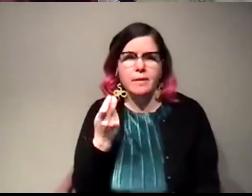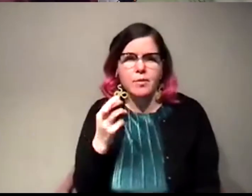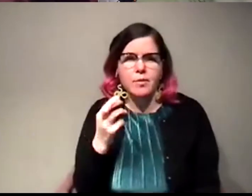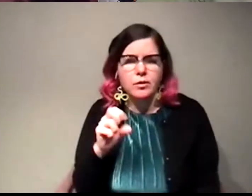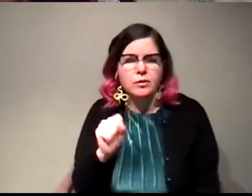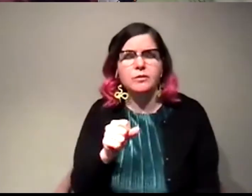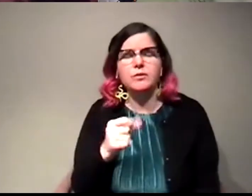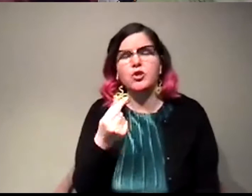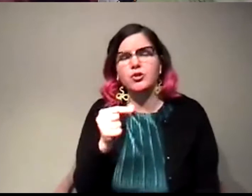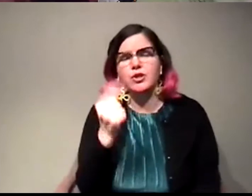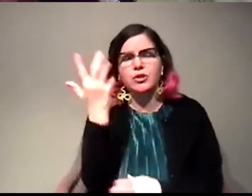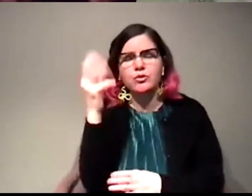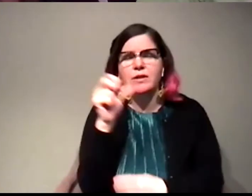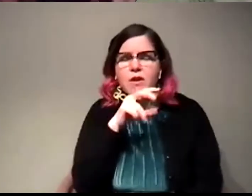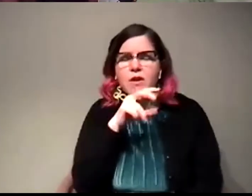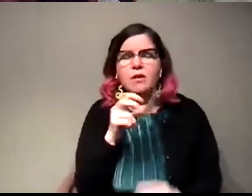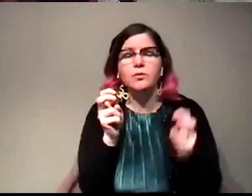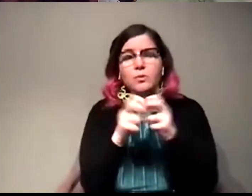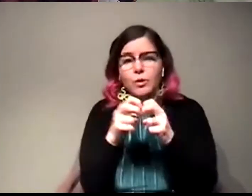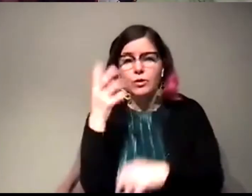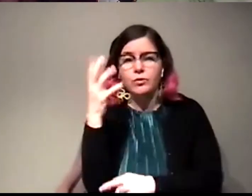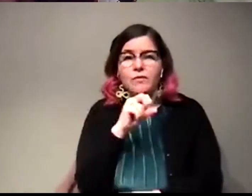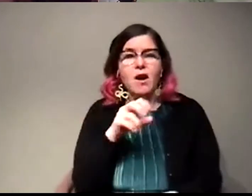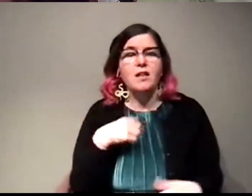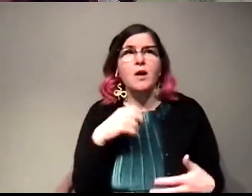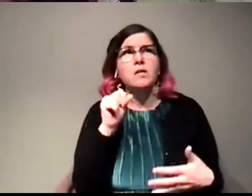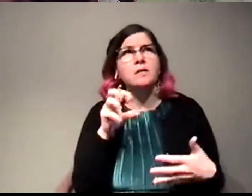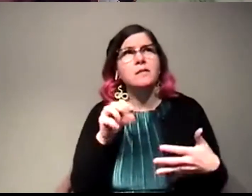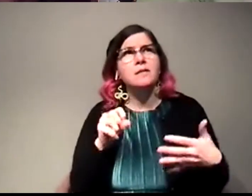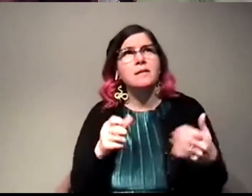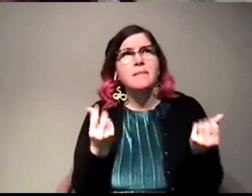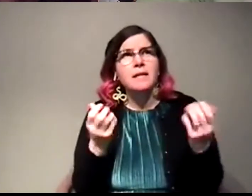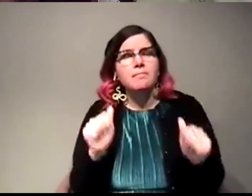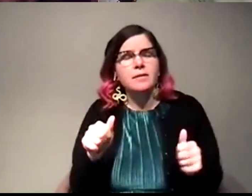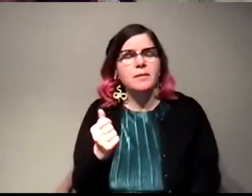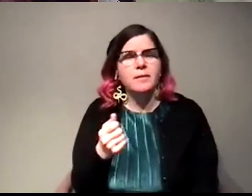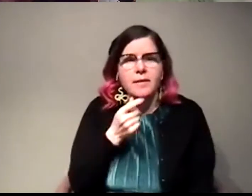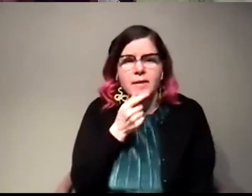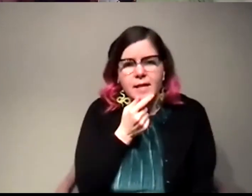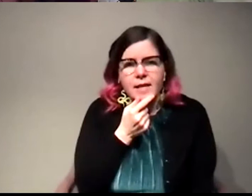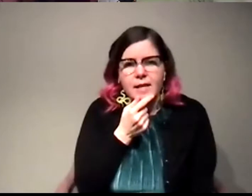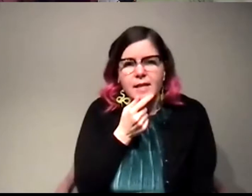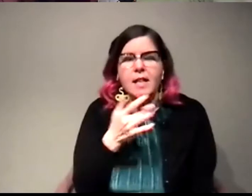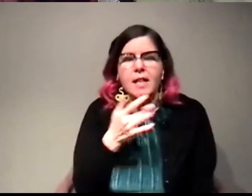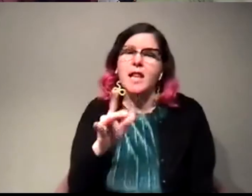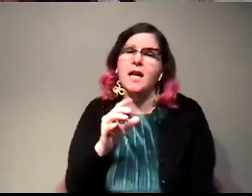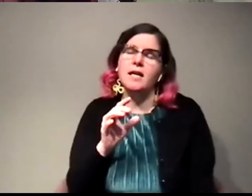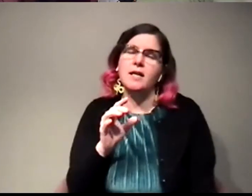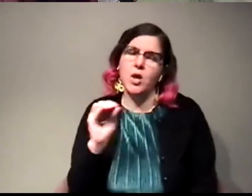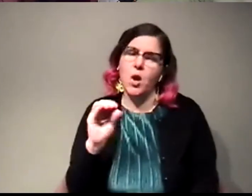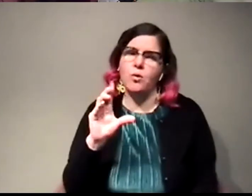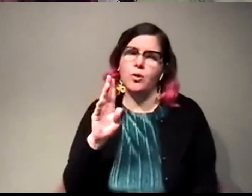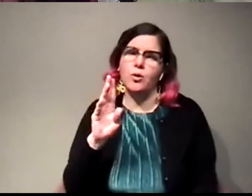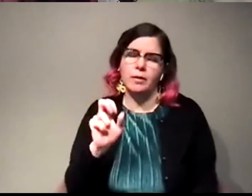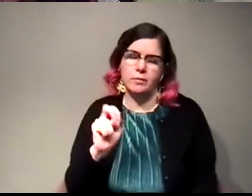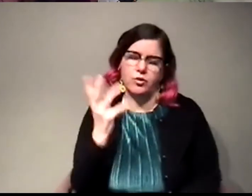frogs, squirrel tree frogs. I'm just going to go as many as I can. We get, fortunately, no Cuban tree frogs in the park yet, although they are in the